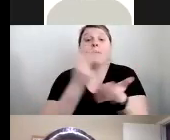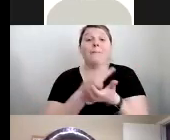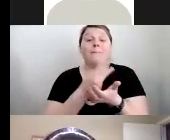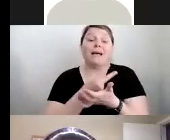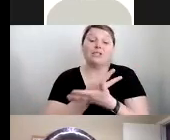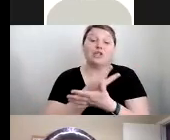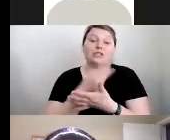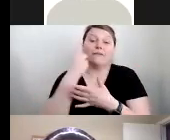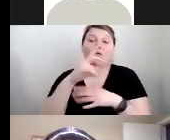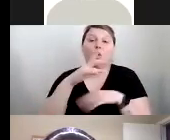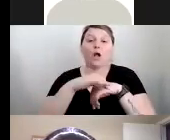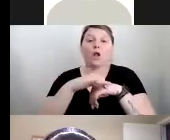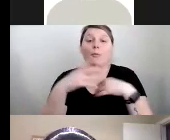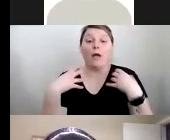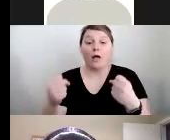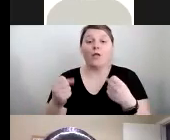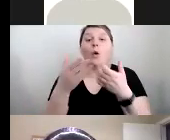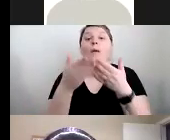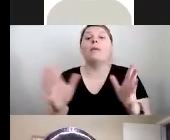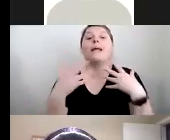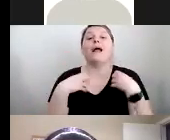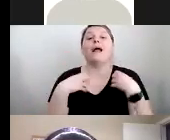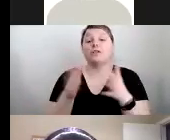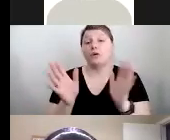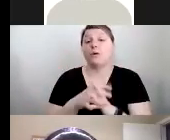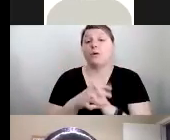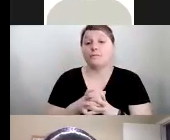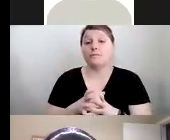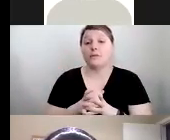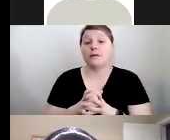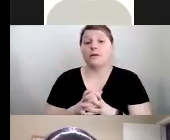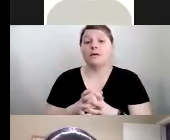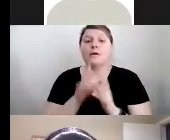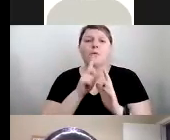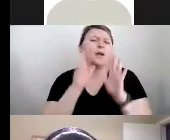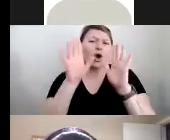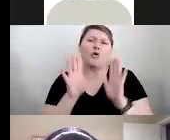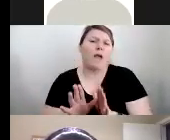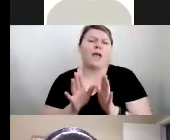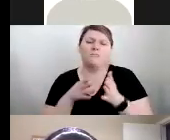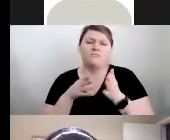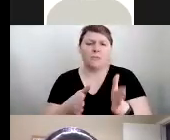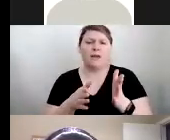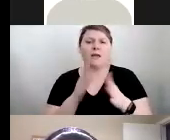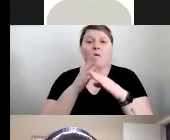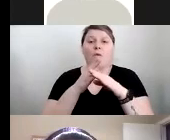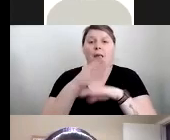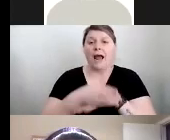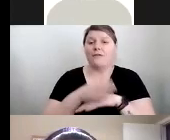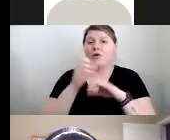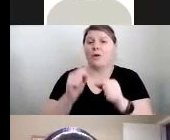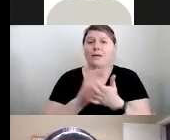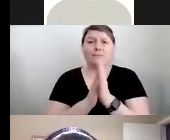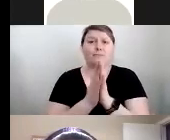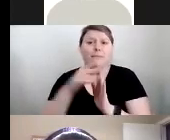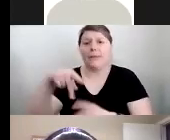health. Okay. or public health in general. I mean, that's such a great avenue. And afterwards, you can go on to get a doctorate. You can